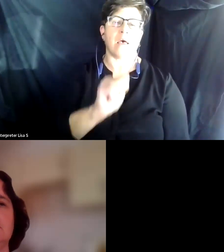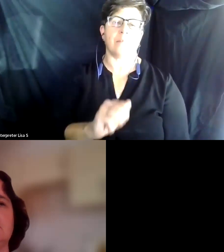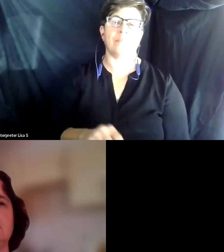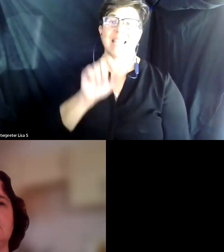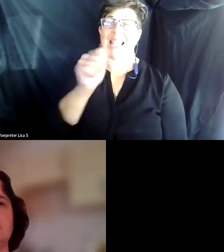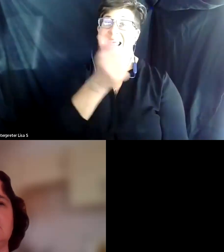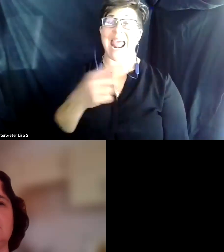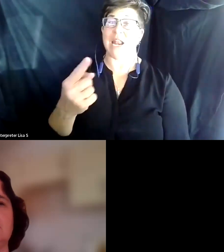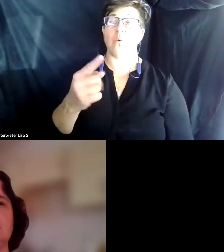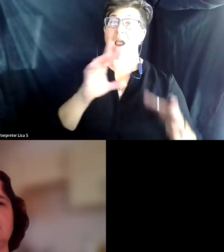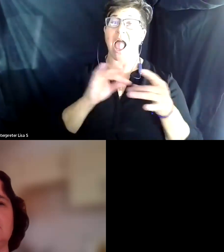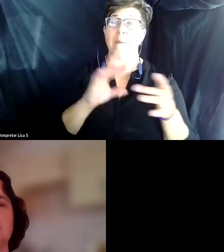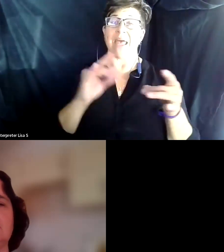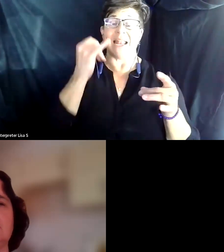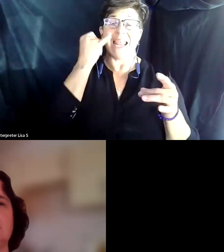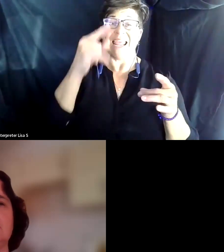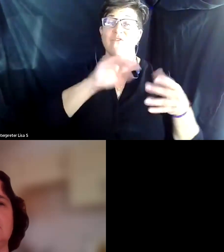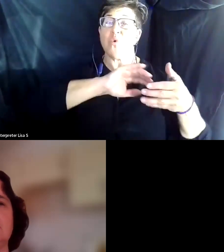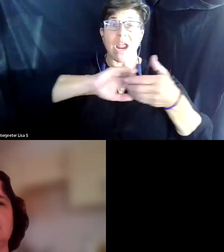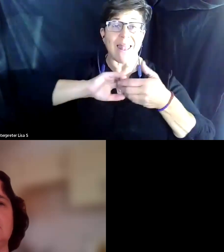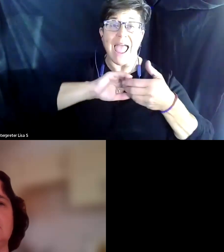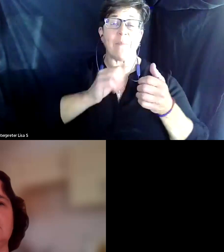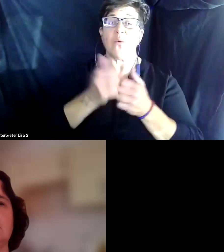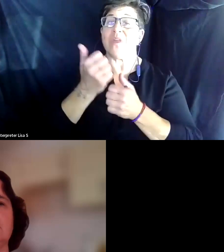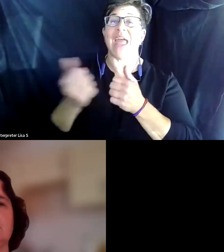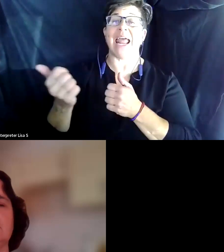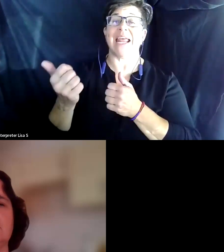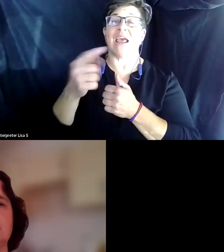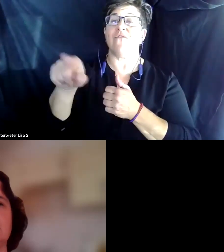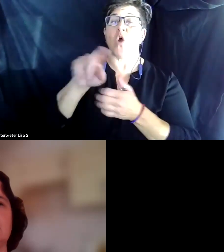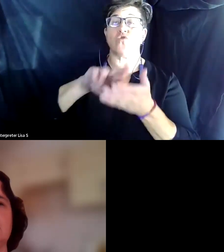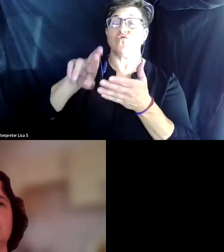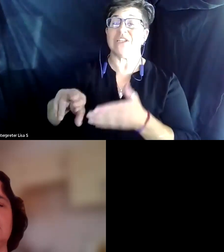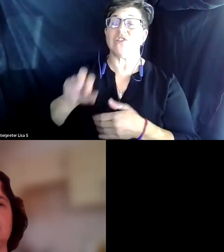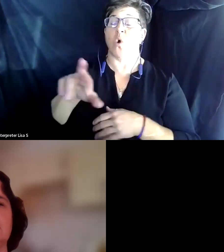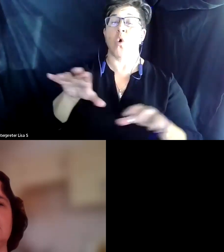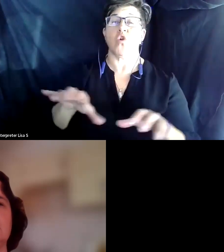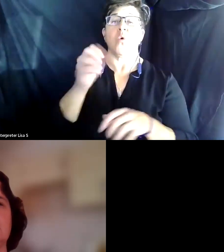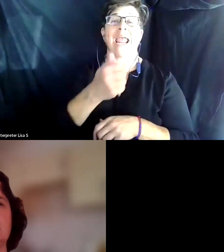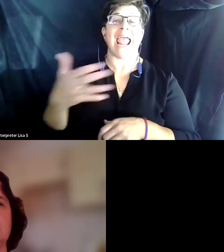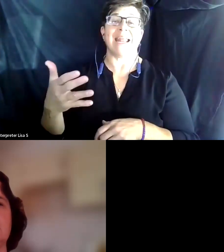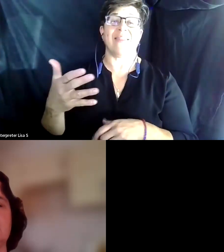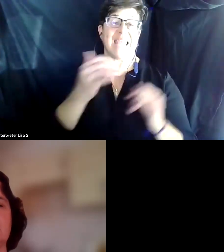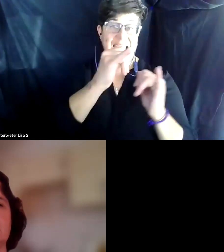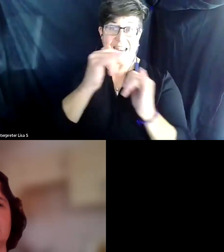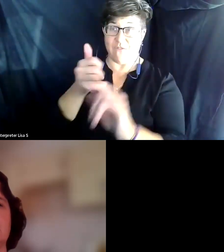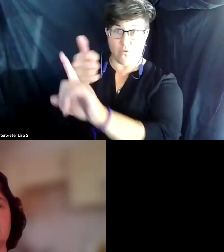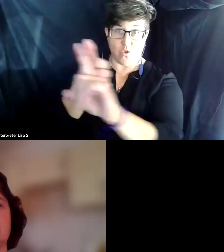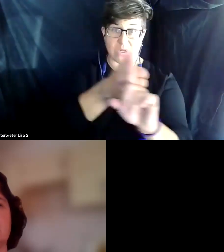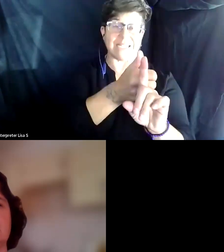anyone comment if you're collaborating with any of those researchers or doing anything individually